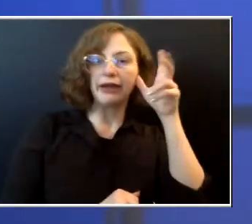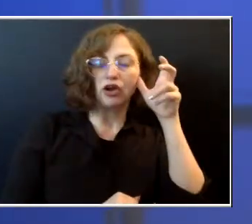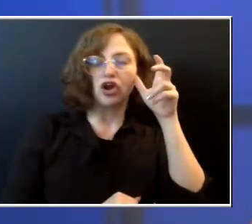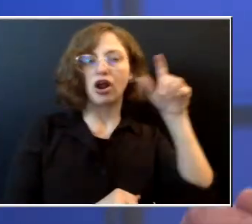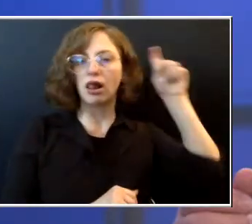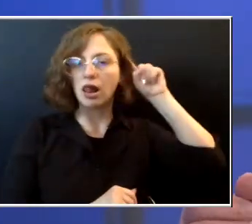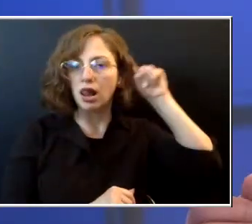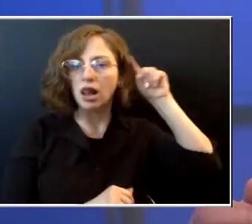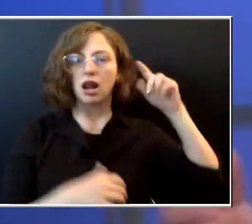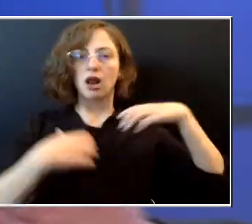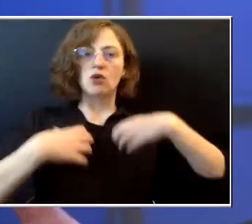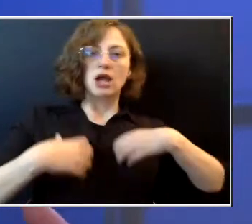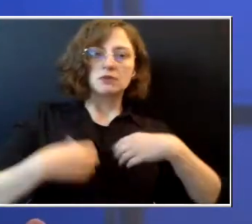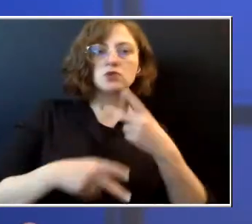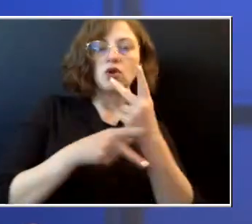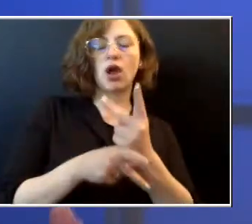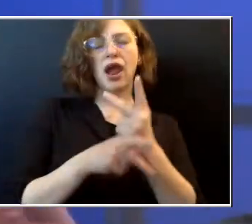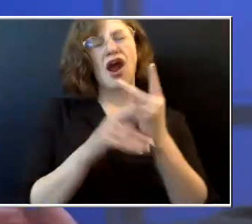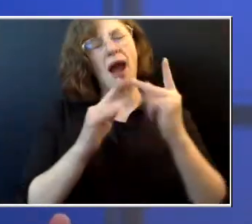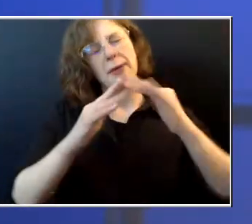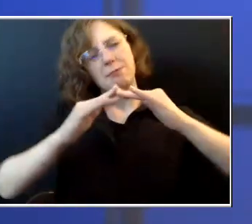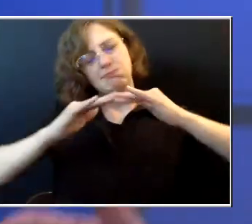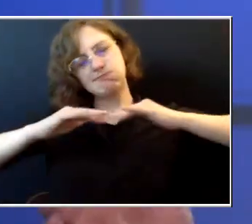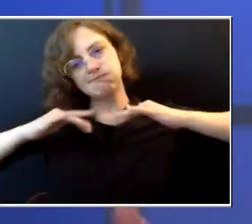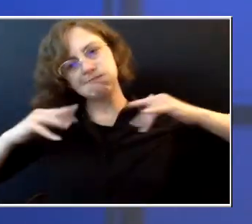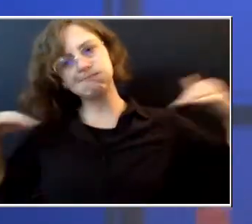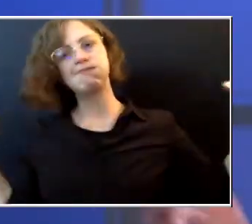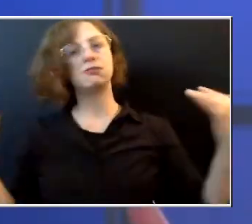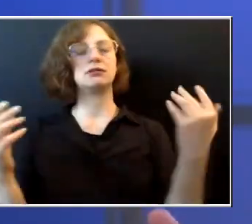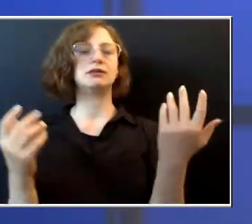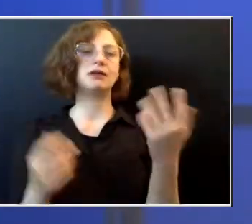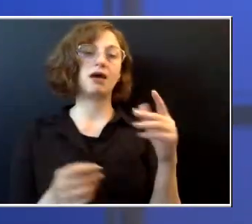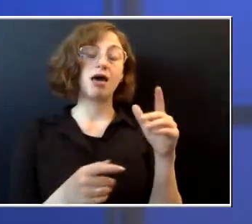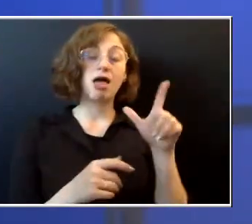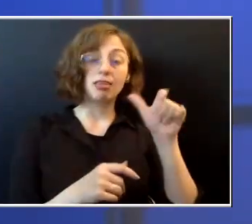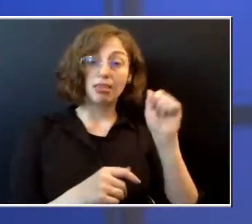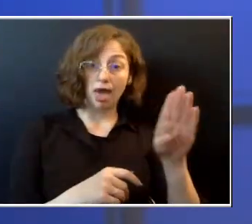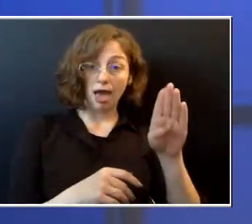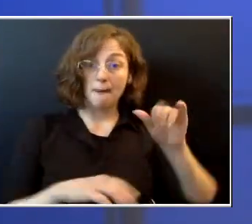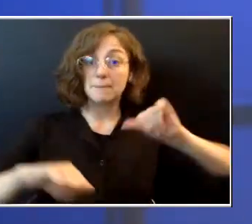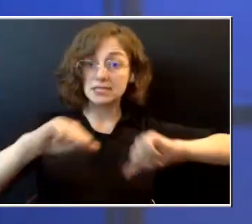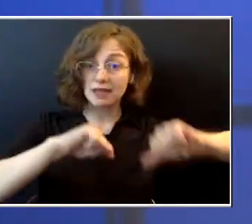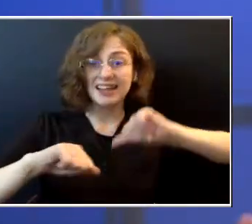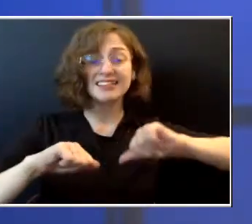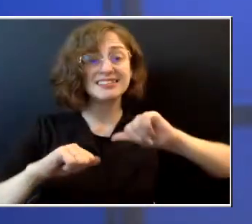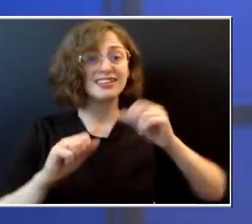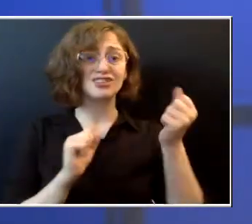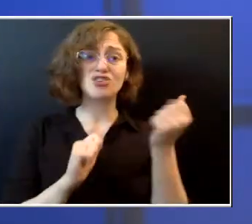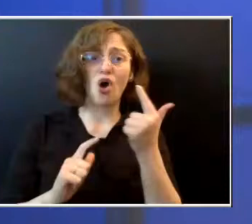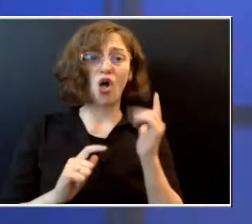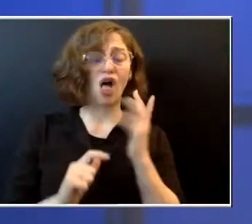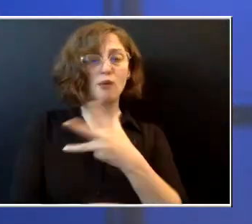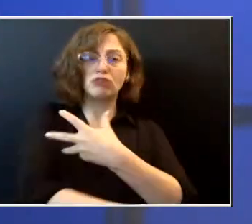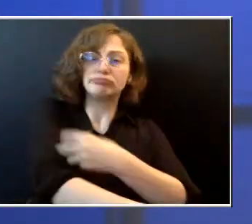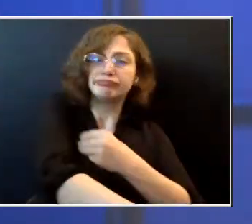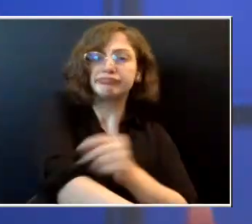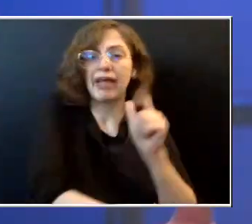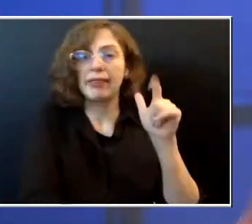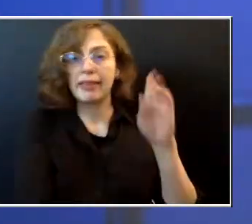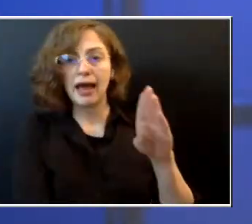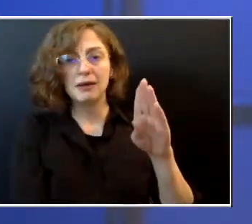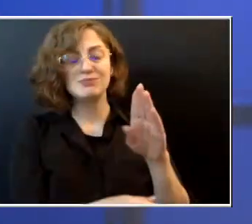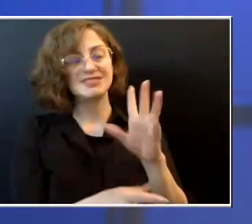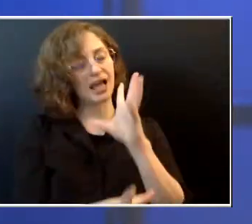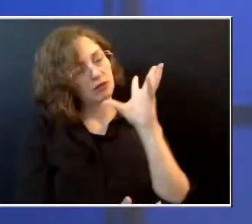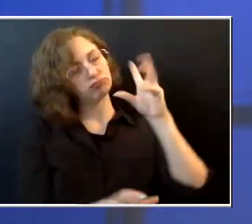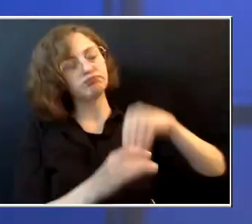these other fields. And lab sciences, I shouldn't forget that. Lab sciences, all the labs that we do, that's all within health professions. And then the research